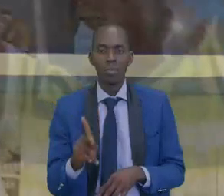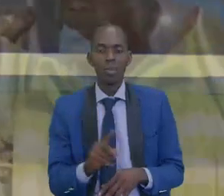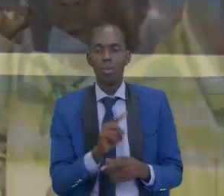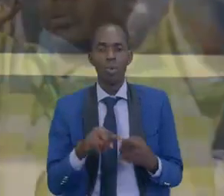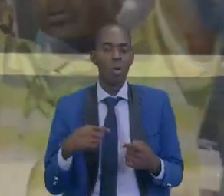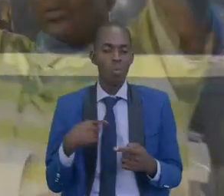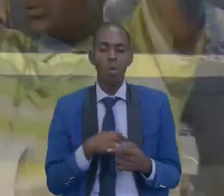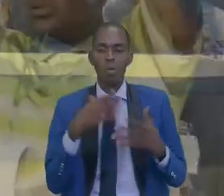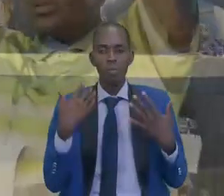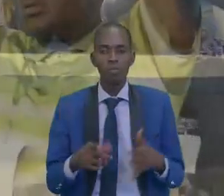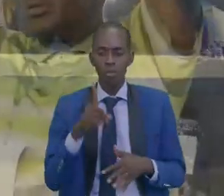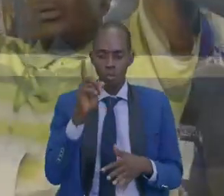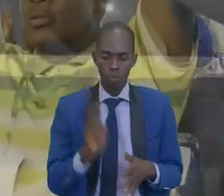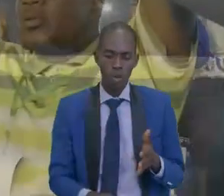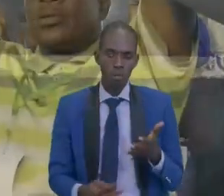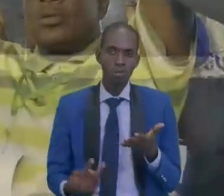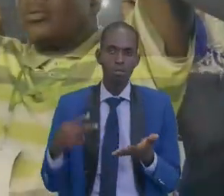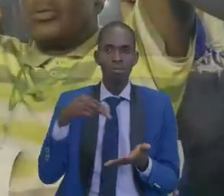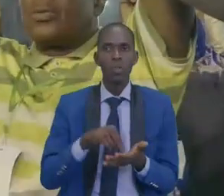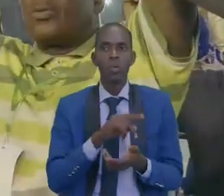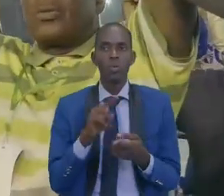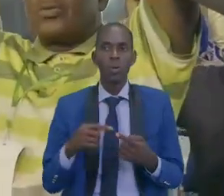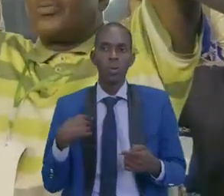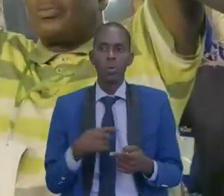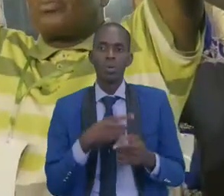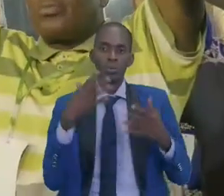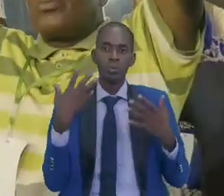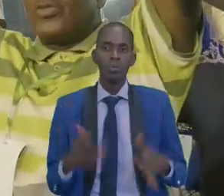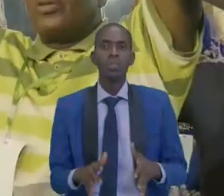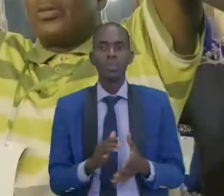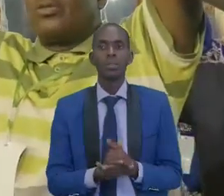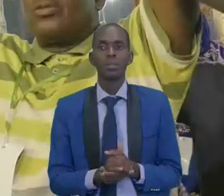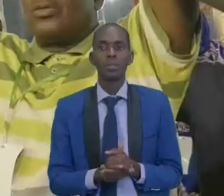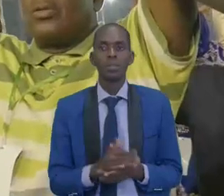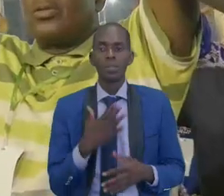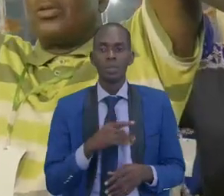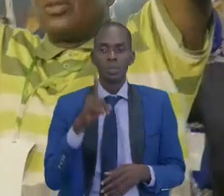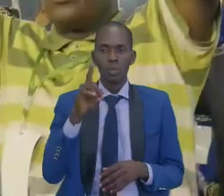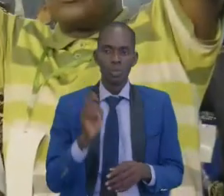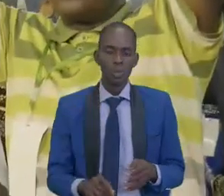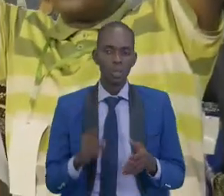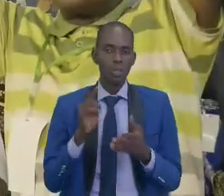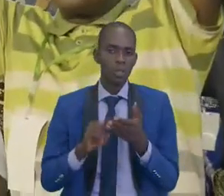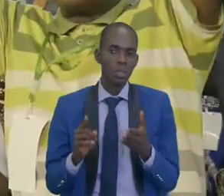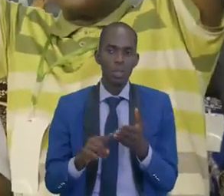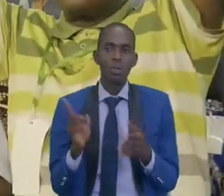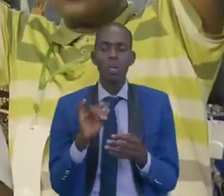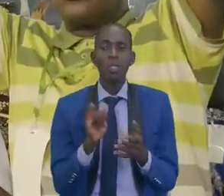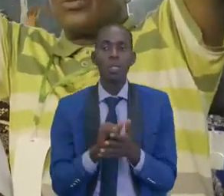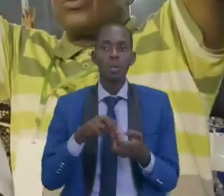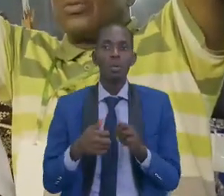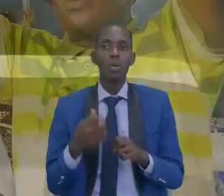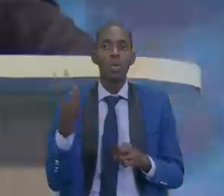You must arise when we finish. And you must check that place where the problem was. The problem